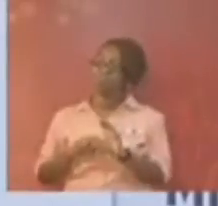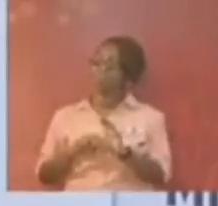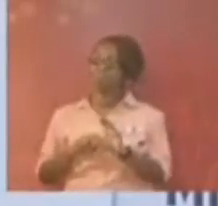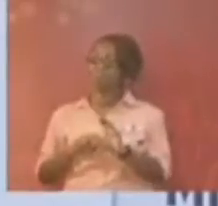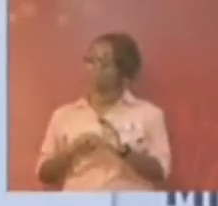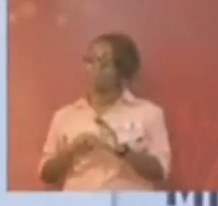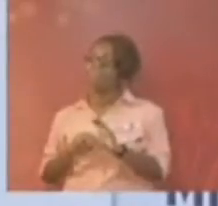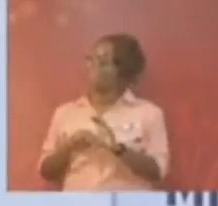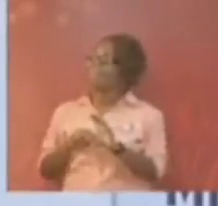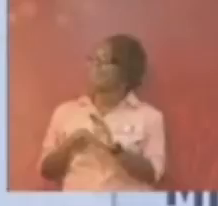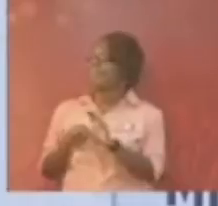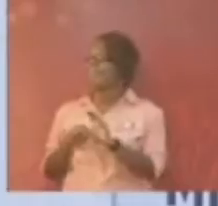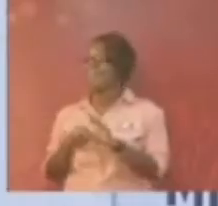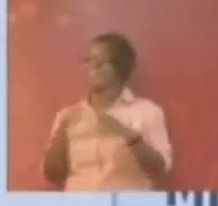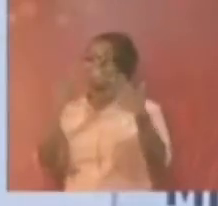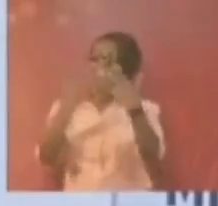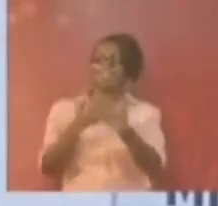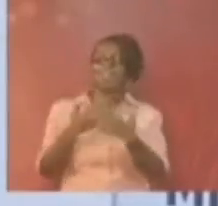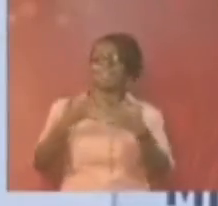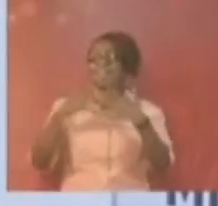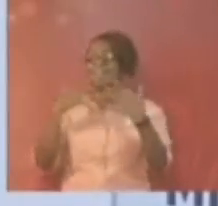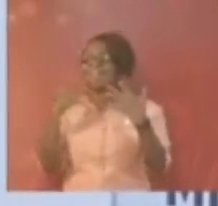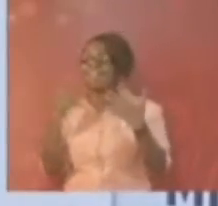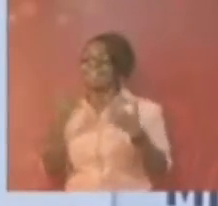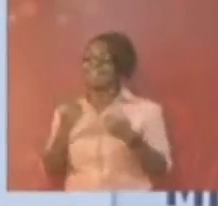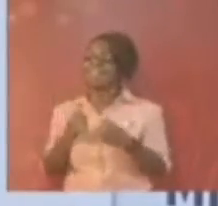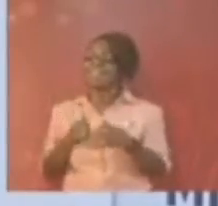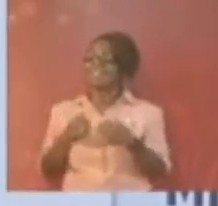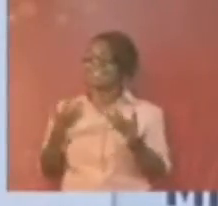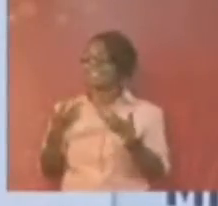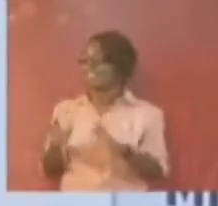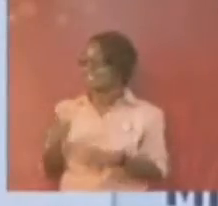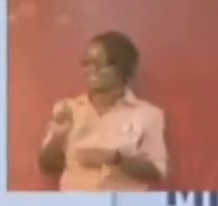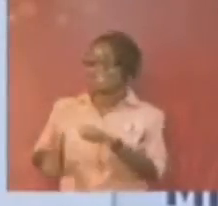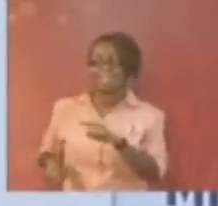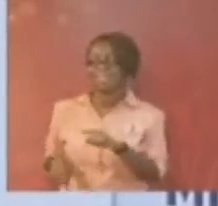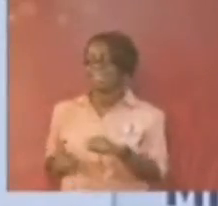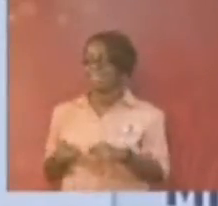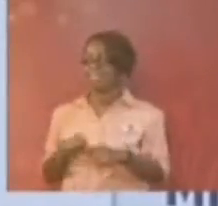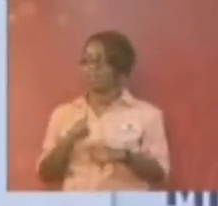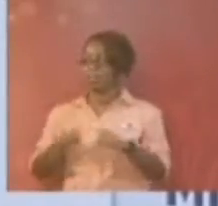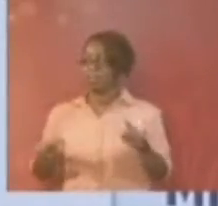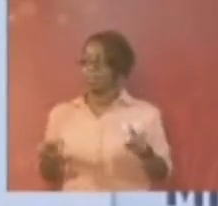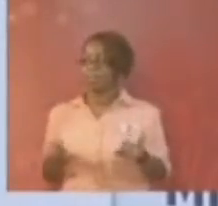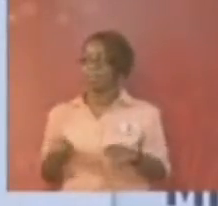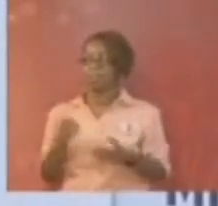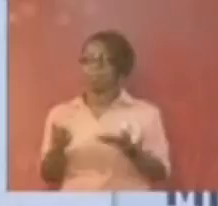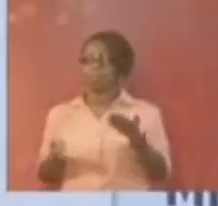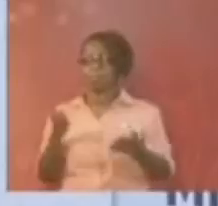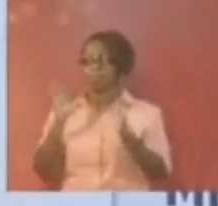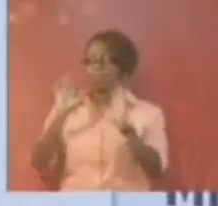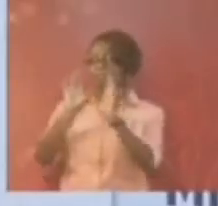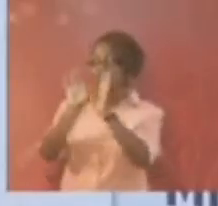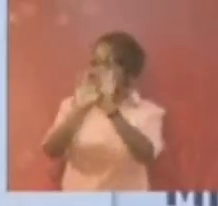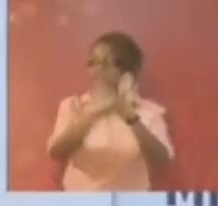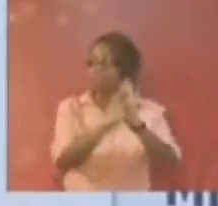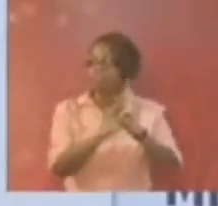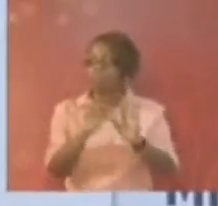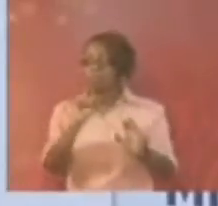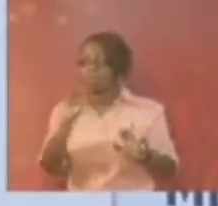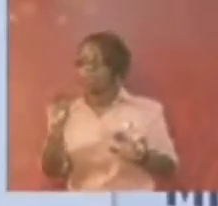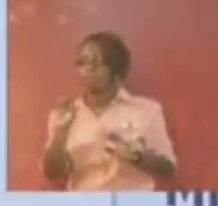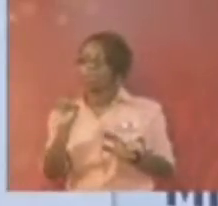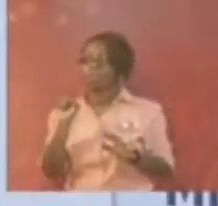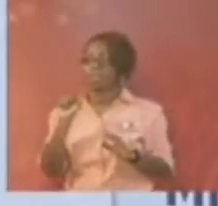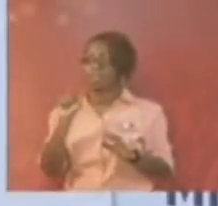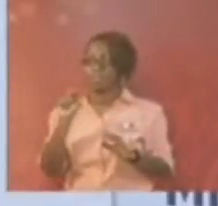plexiglass screens surrounding Santa so that children could still see that visual of Santa and, get cheered up